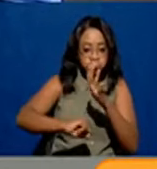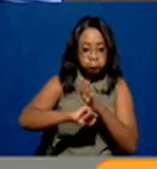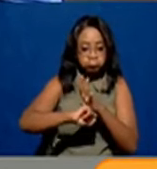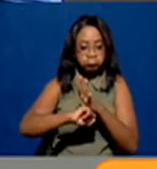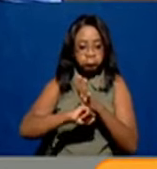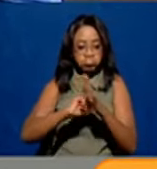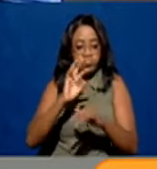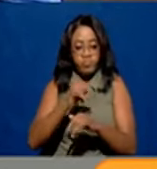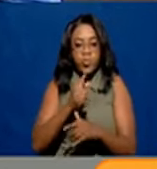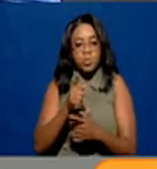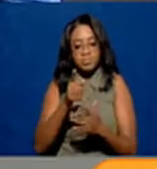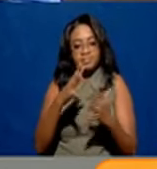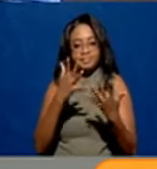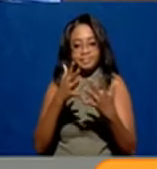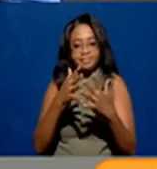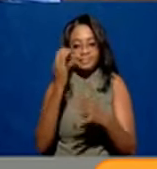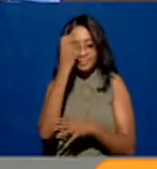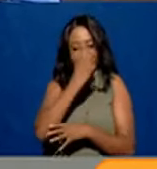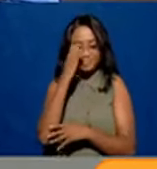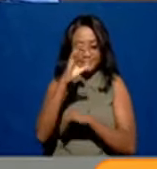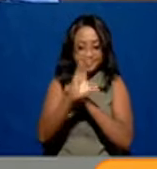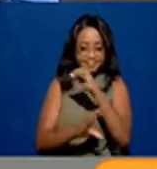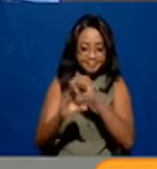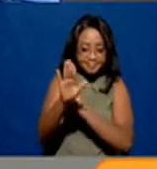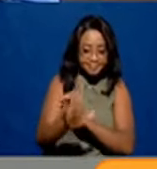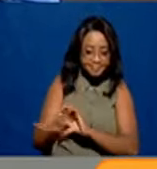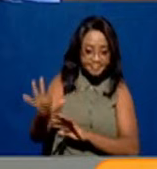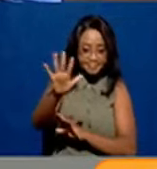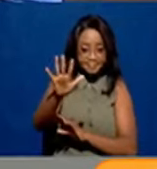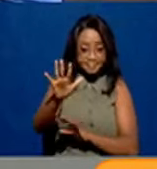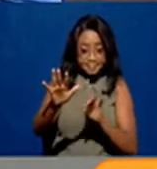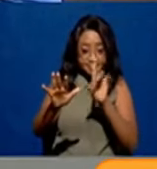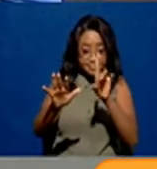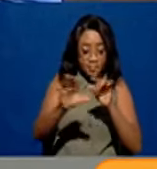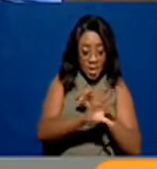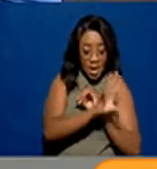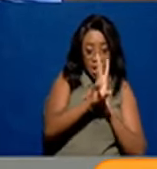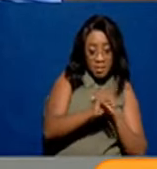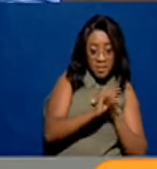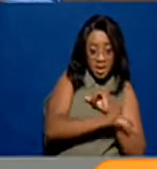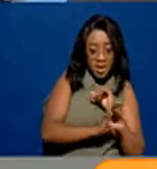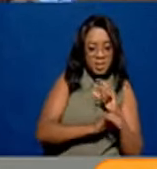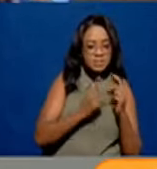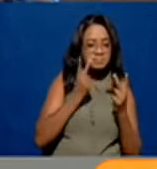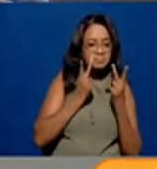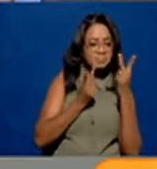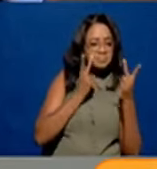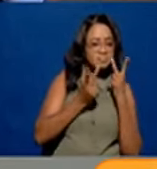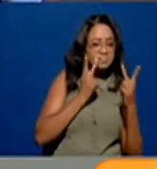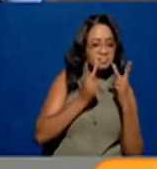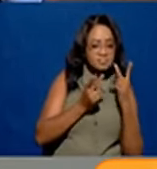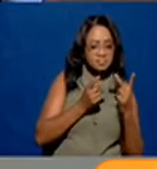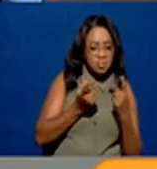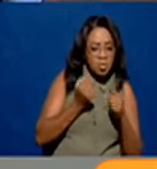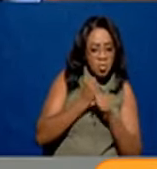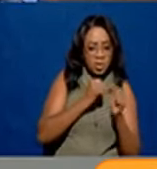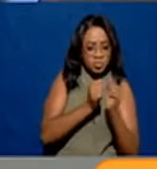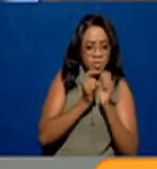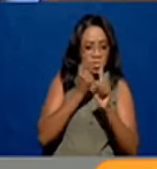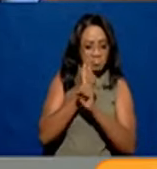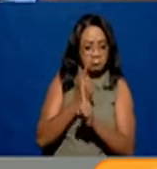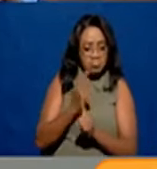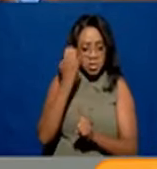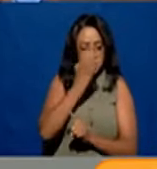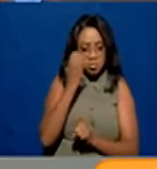the West, especially European countries. Yet, while African nations have witnessed a proliferation of churches over